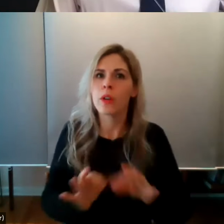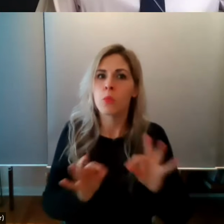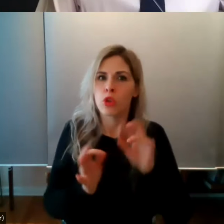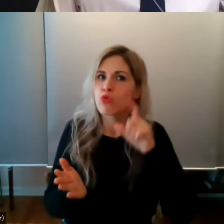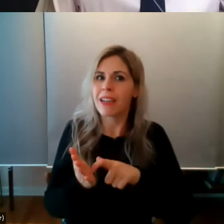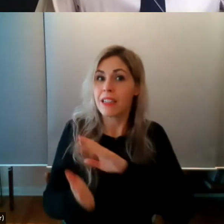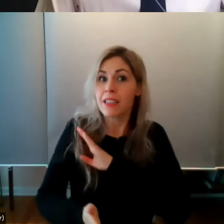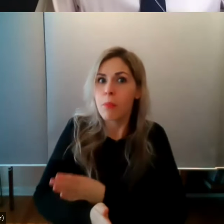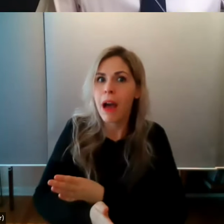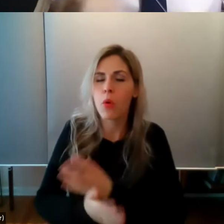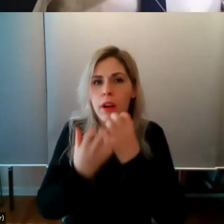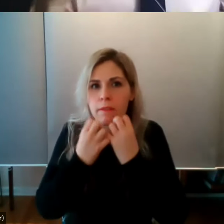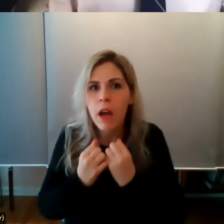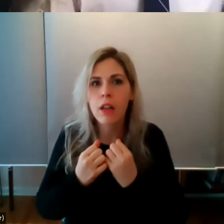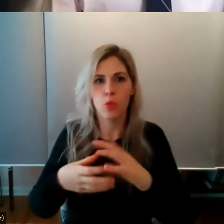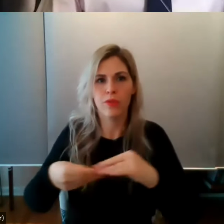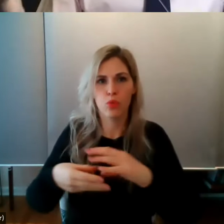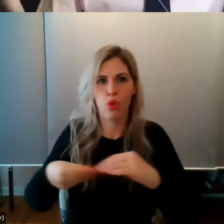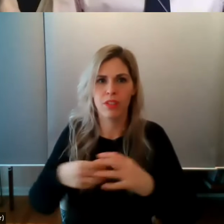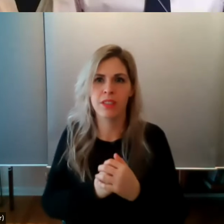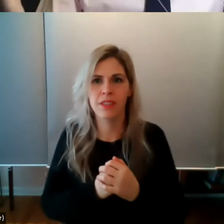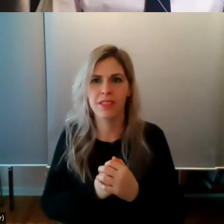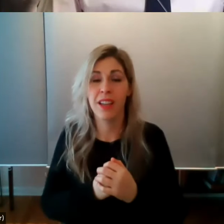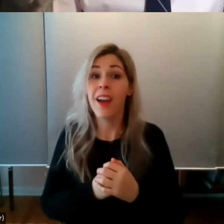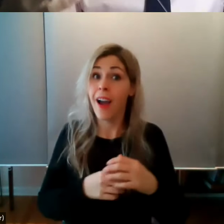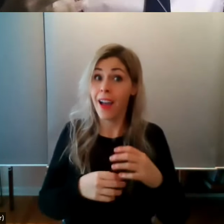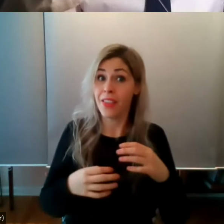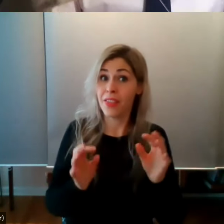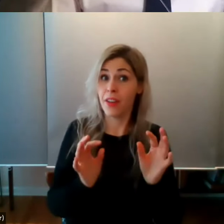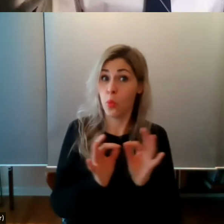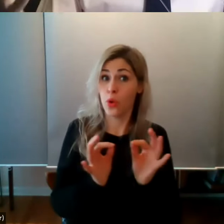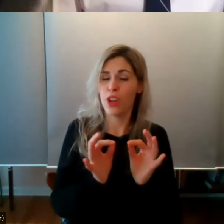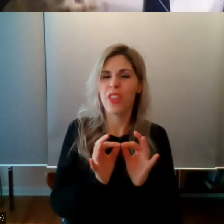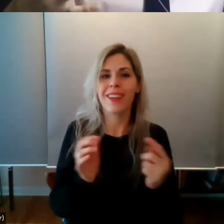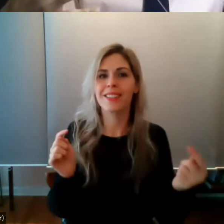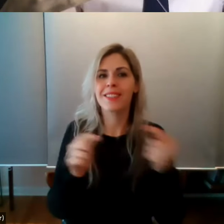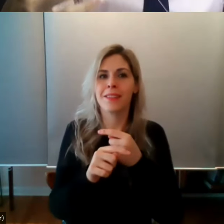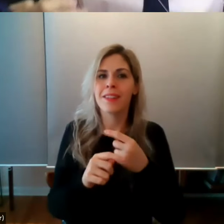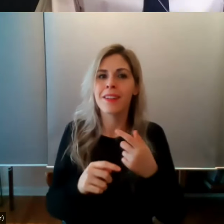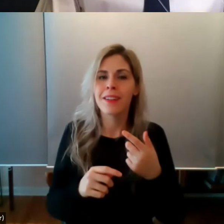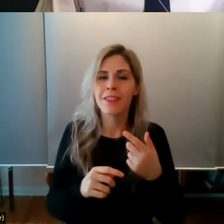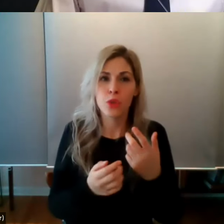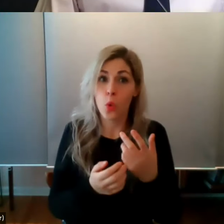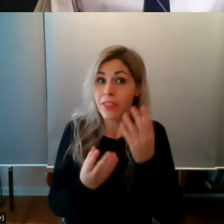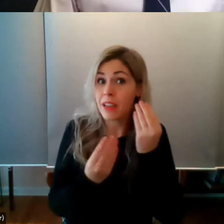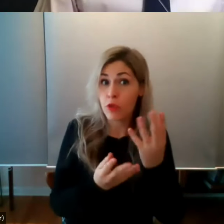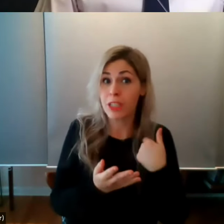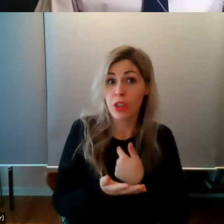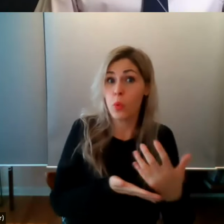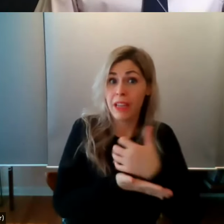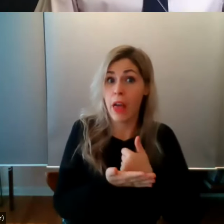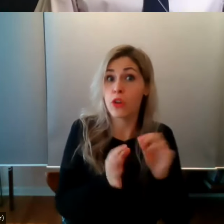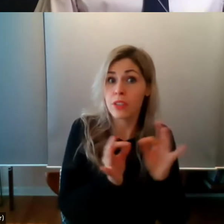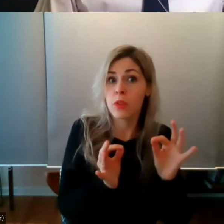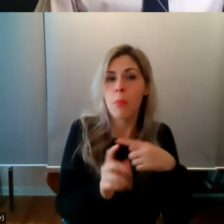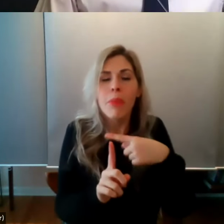of storytelling. Here, I think the value goes both ways in terms of the information we gathered, but I think also a